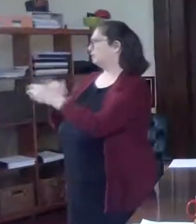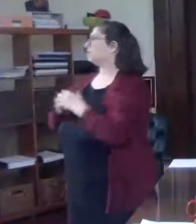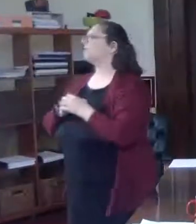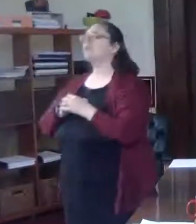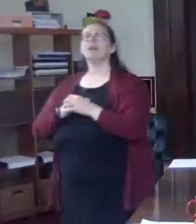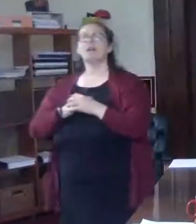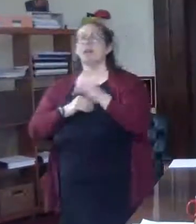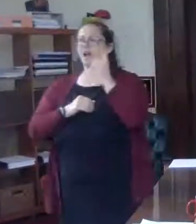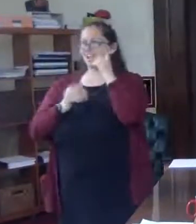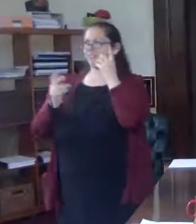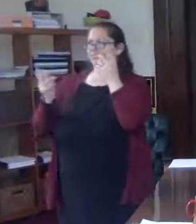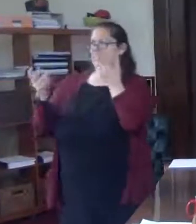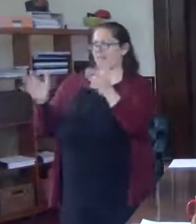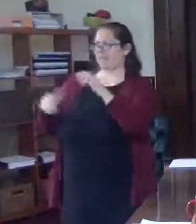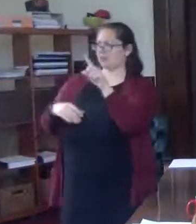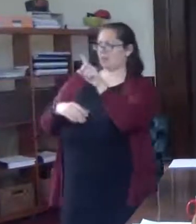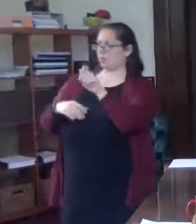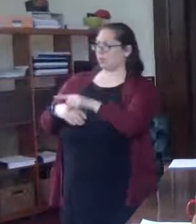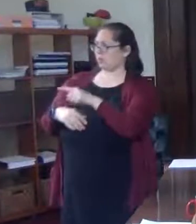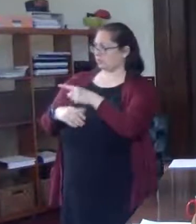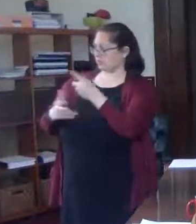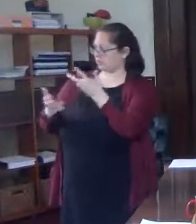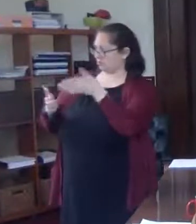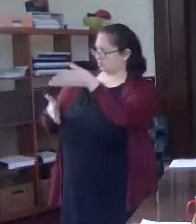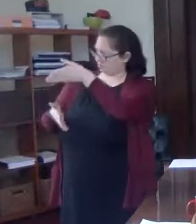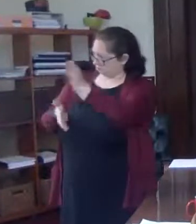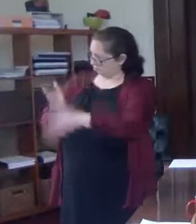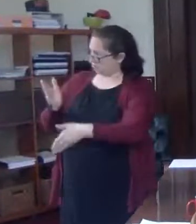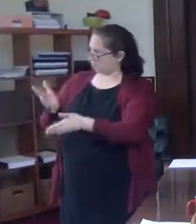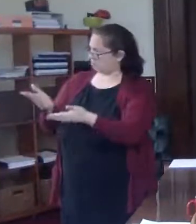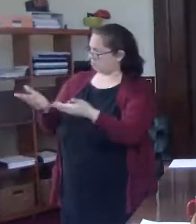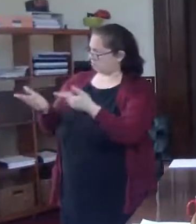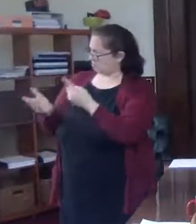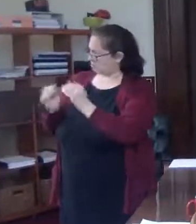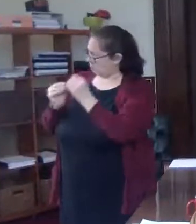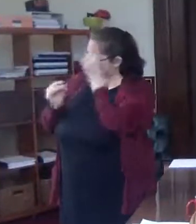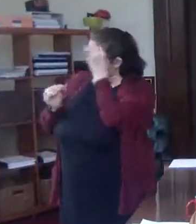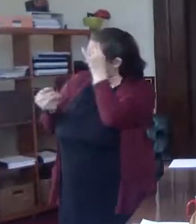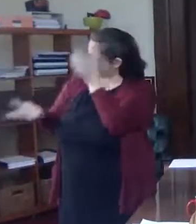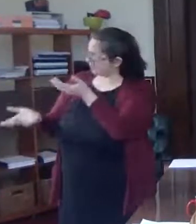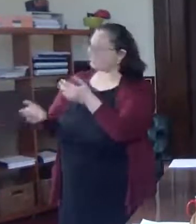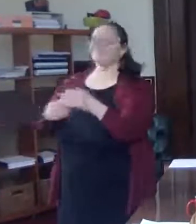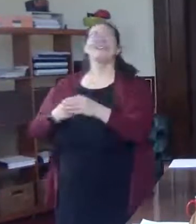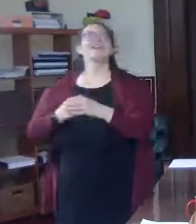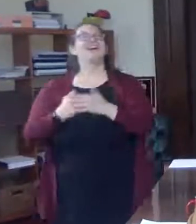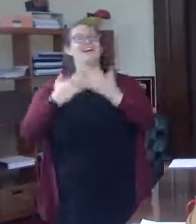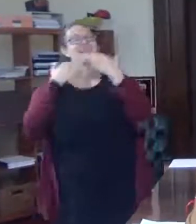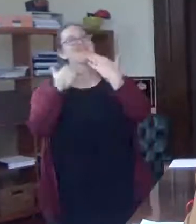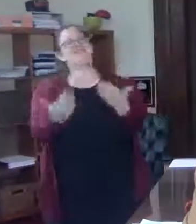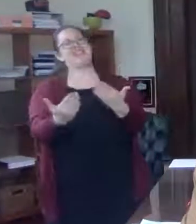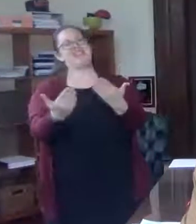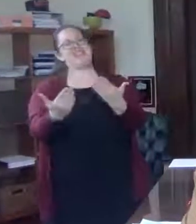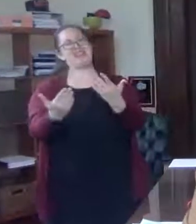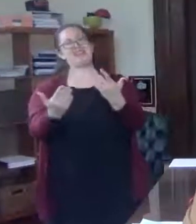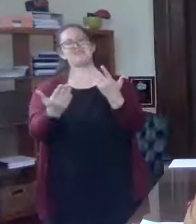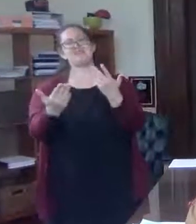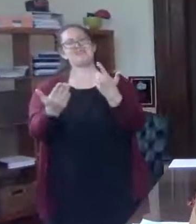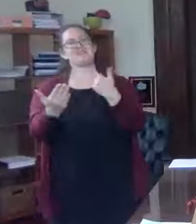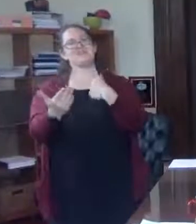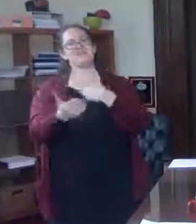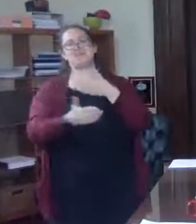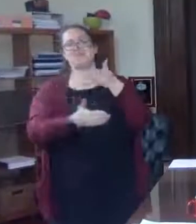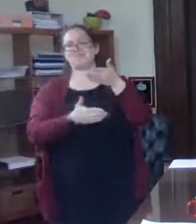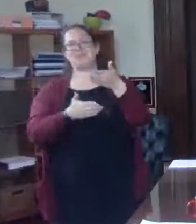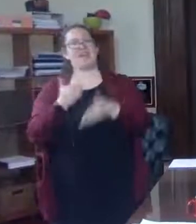it for questions today, Mayor. If you want to wrap up Good. or have any other Good. thoughts. Thank you all. I just wrap up in the same way I